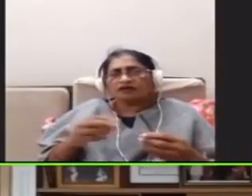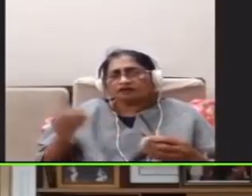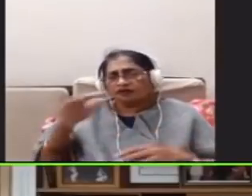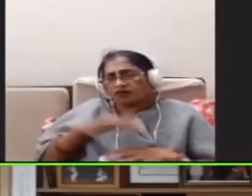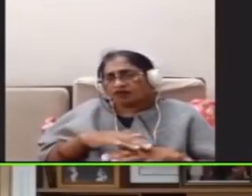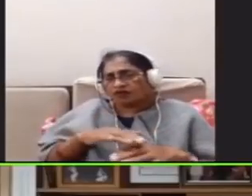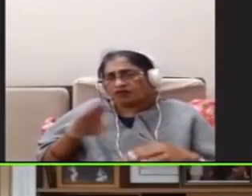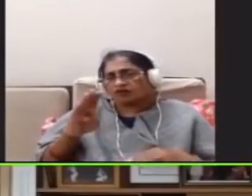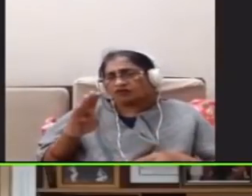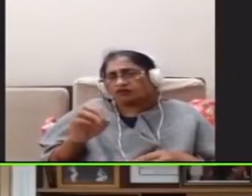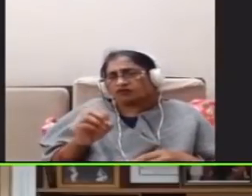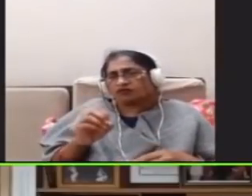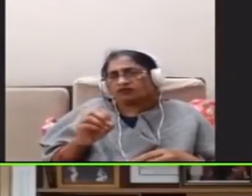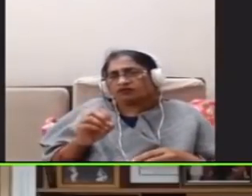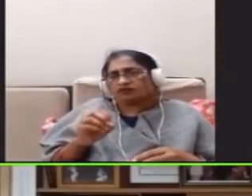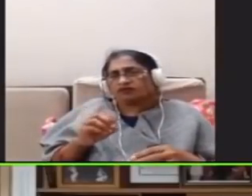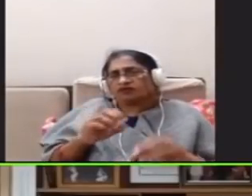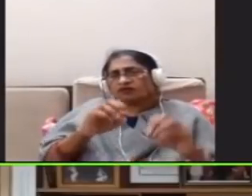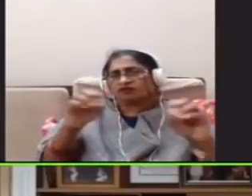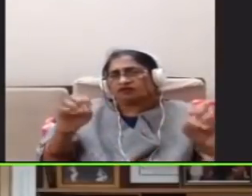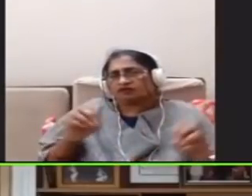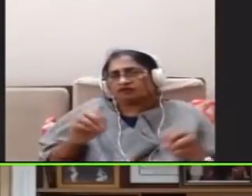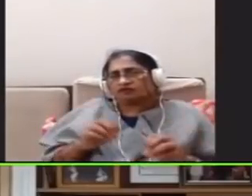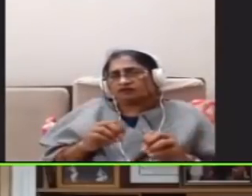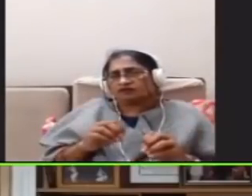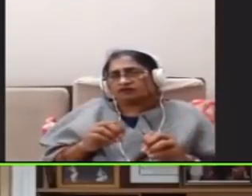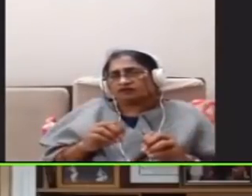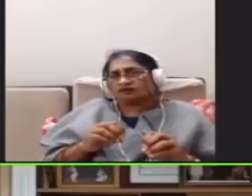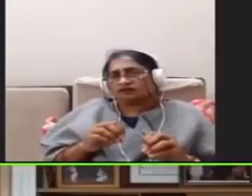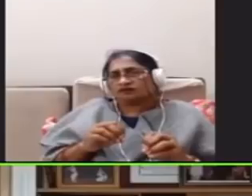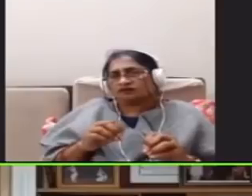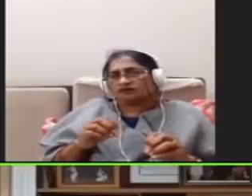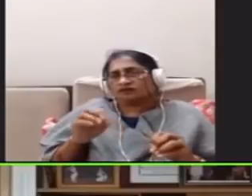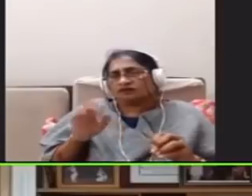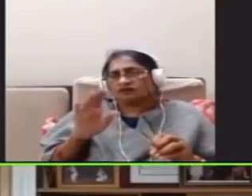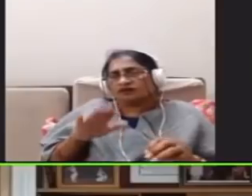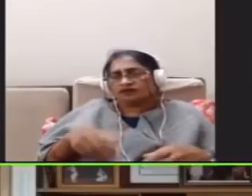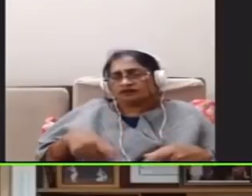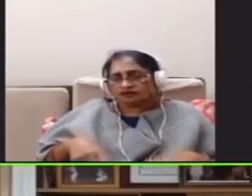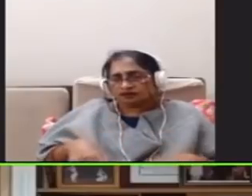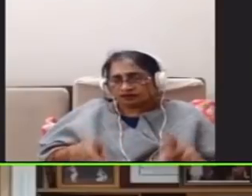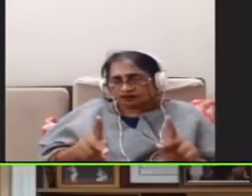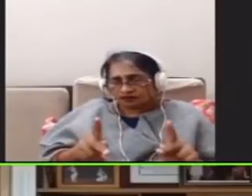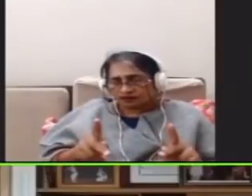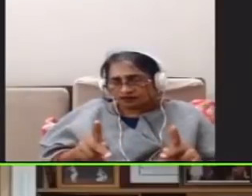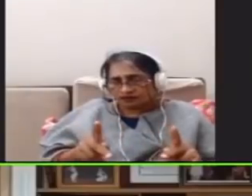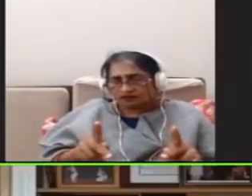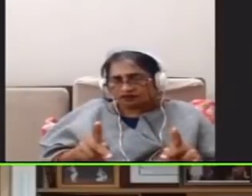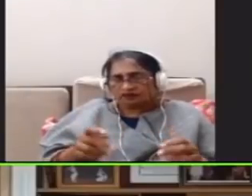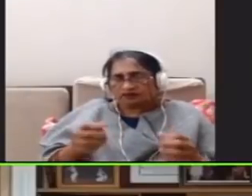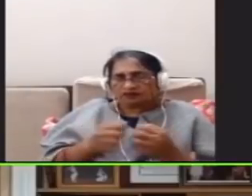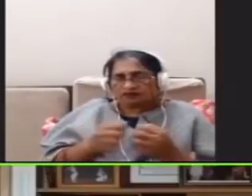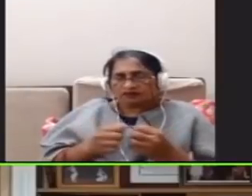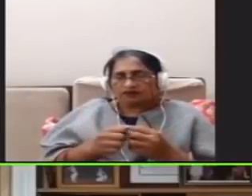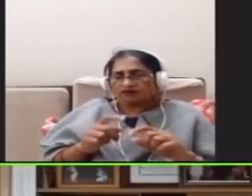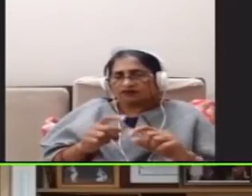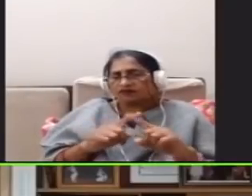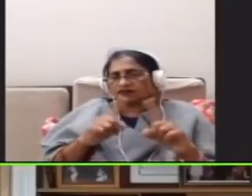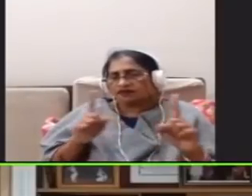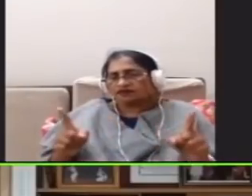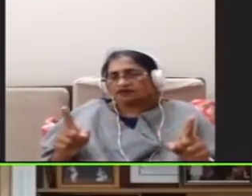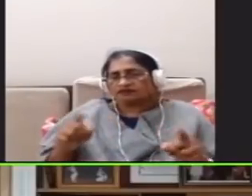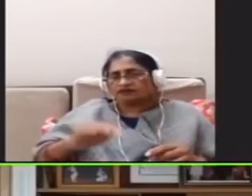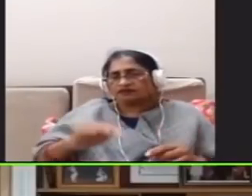of a not-for-profit organization based out of Princeton, I've had the opportunity to interact with differently abled children